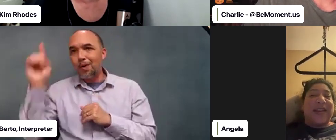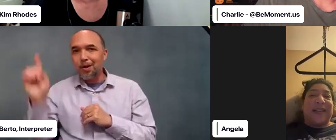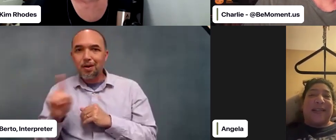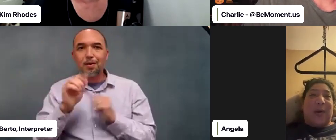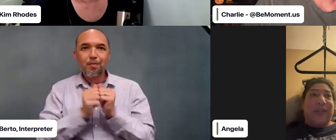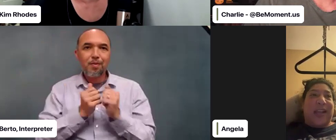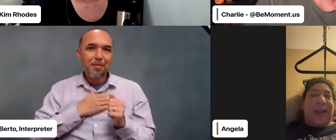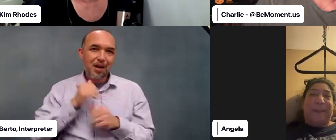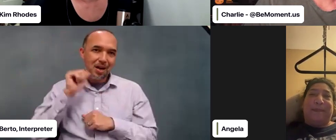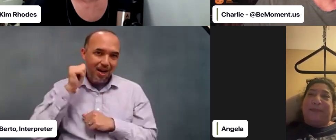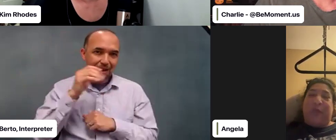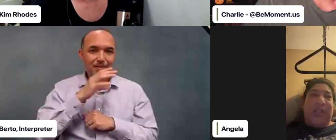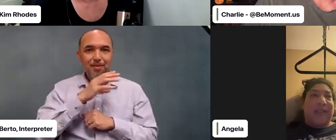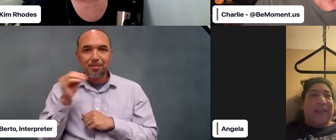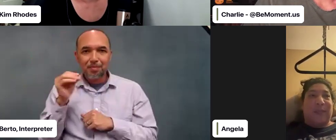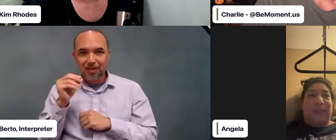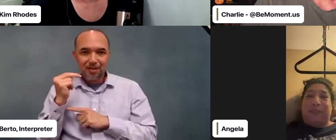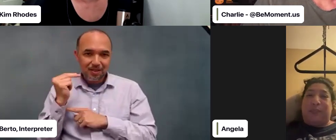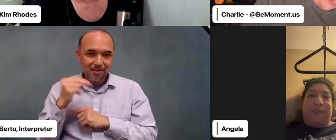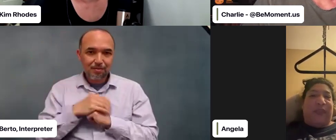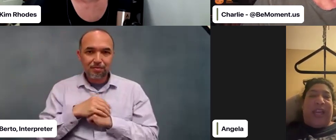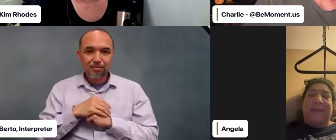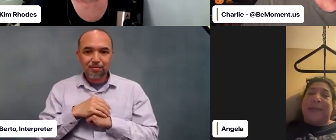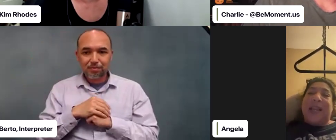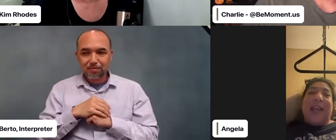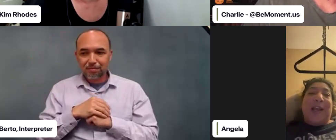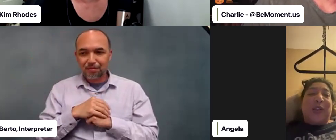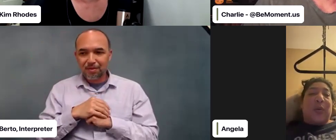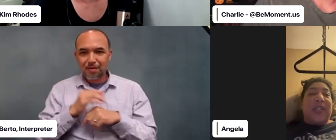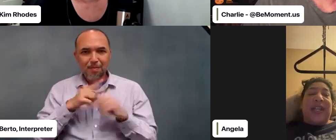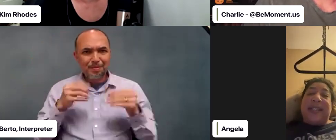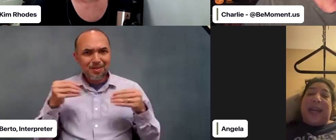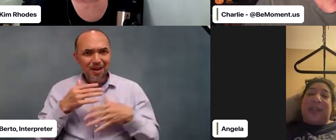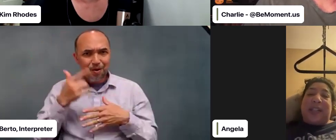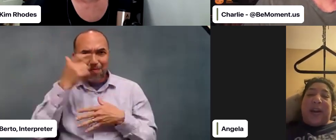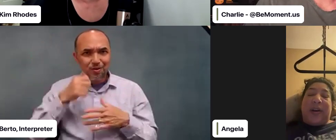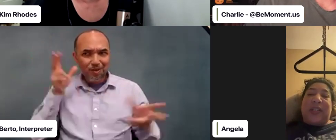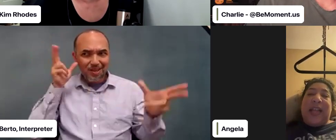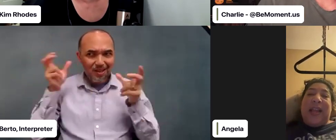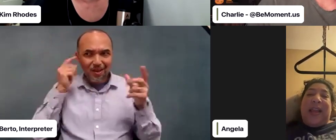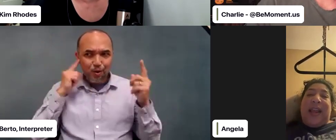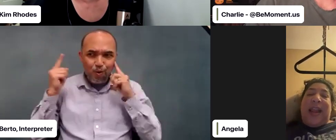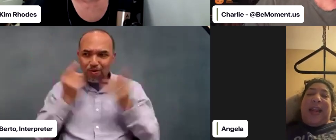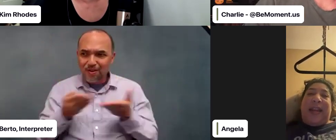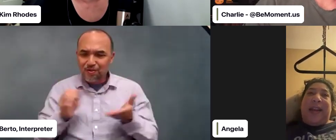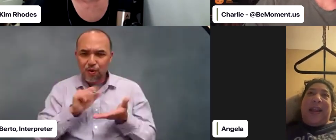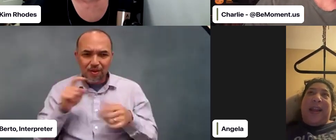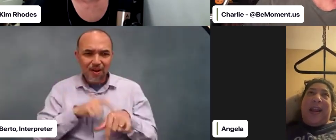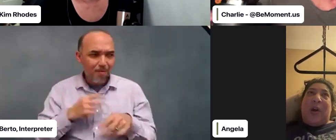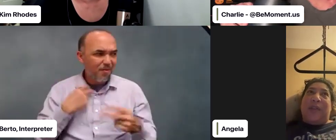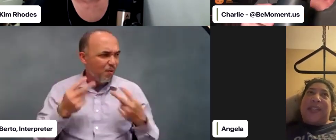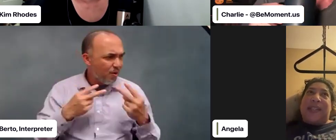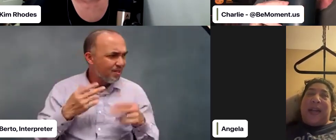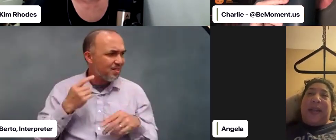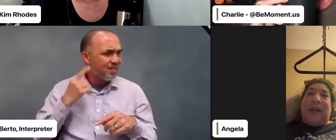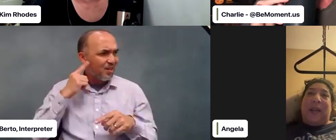hear things all the time, voices, feet. So we're sitting downstairs and